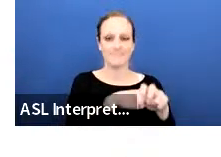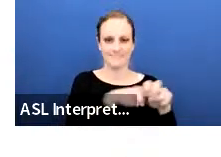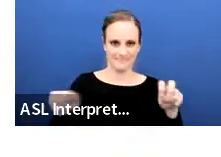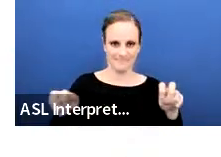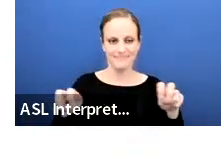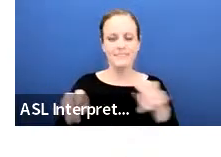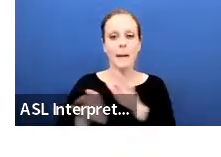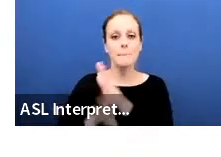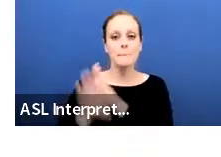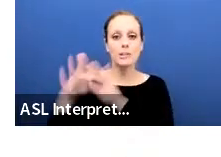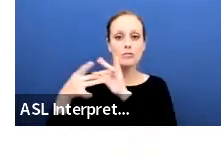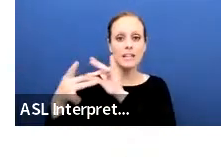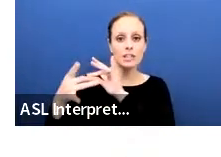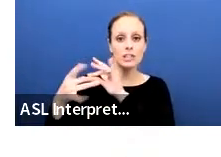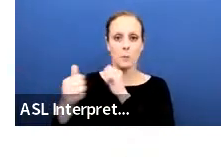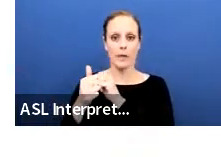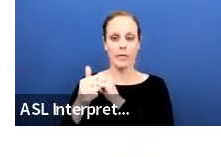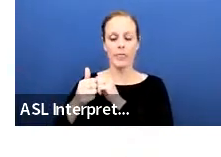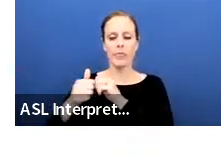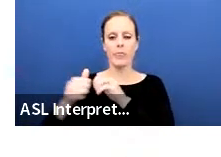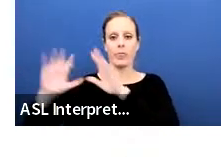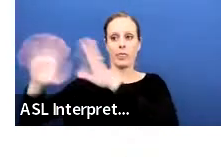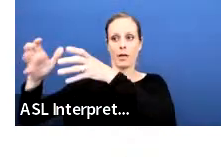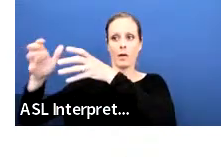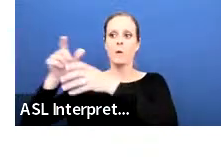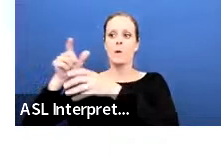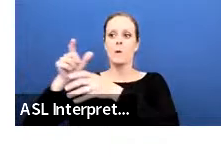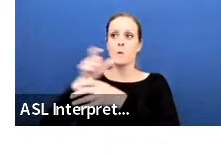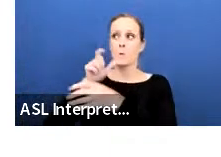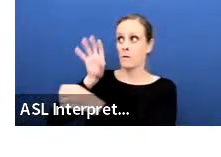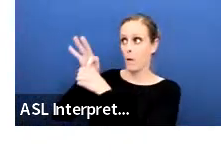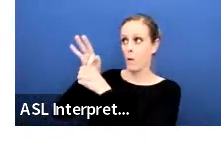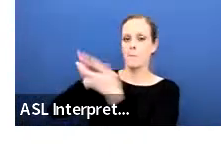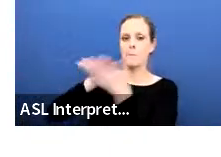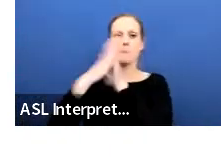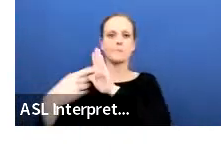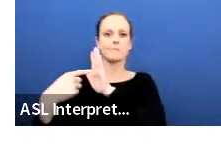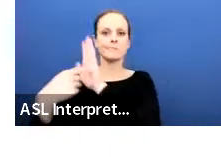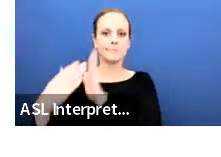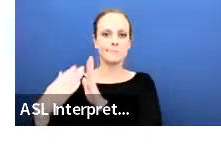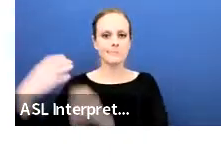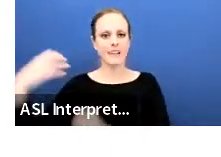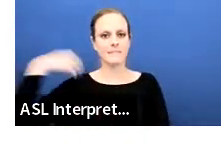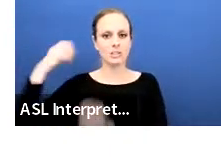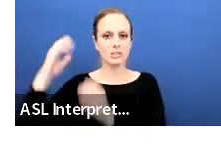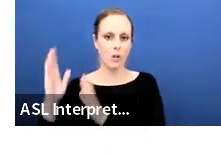elected officials. This is going to be a panel discussion, and I will be serving as the moderator.